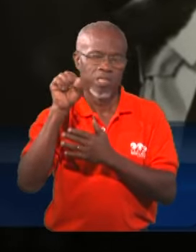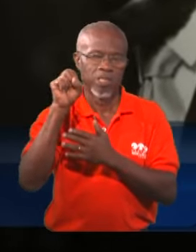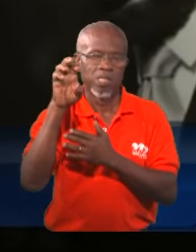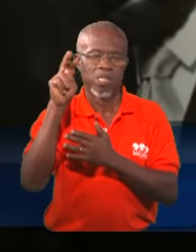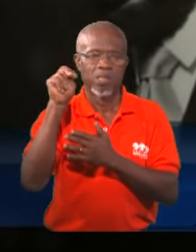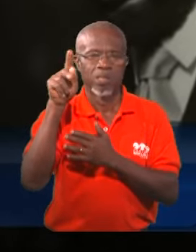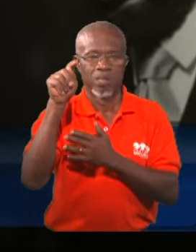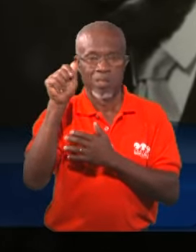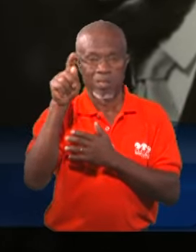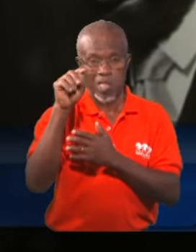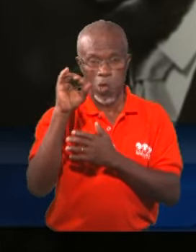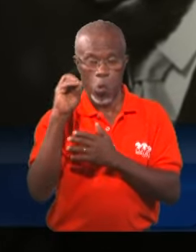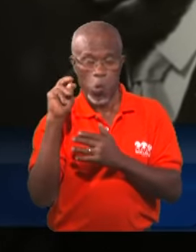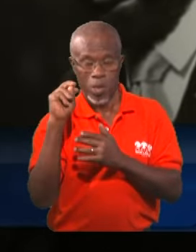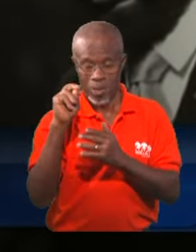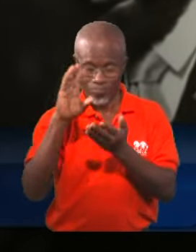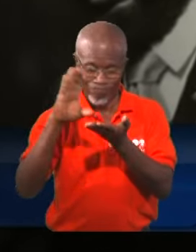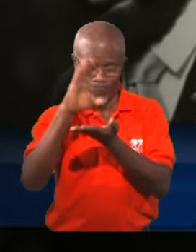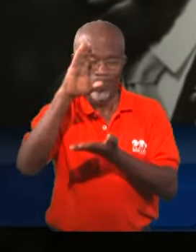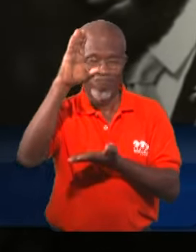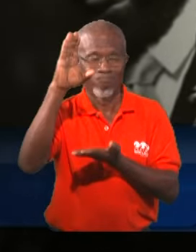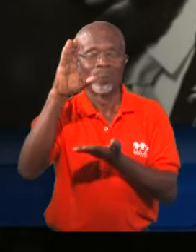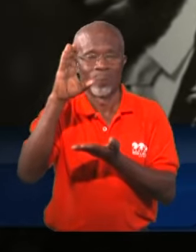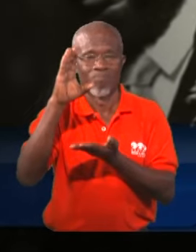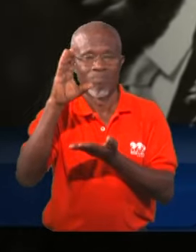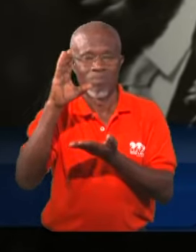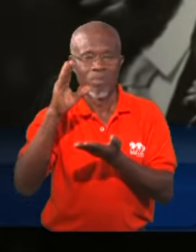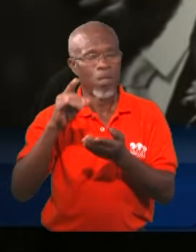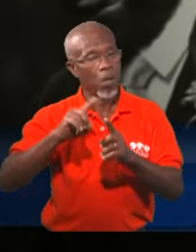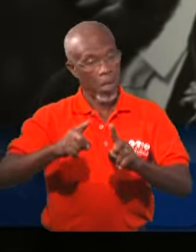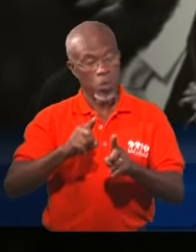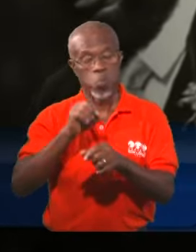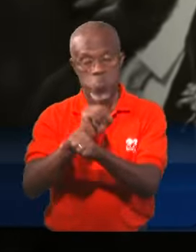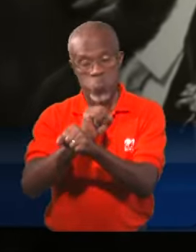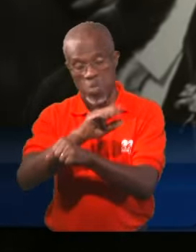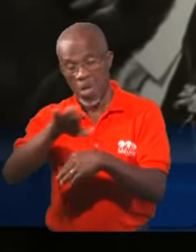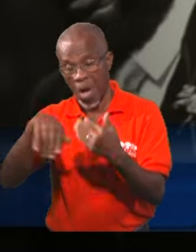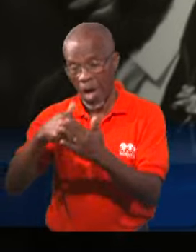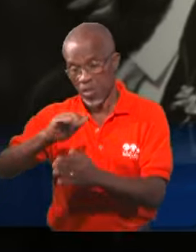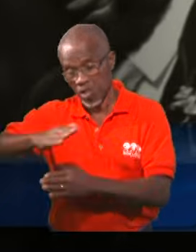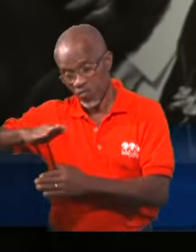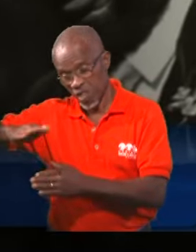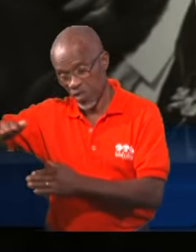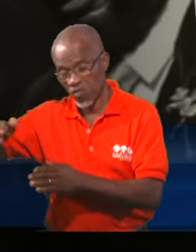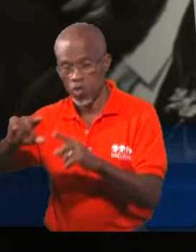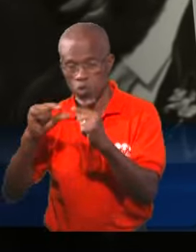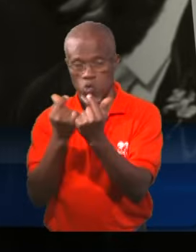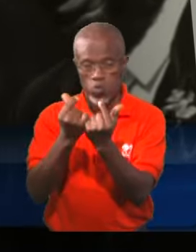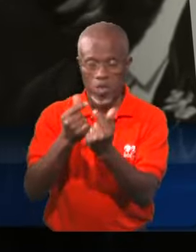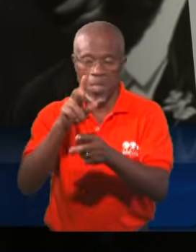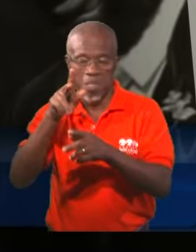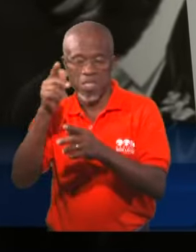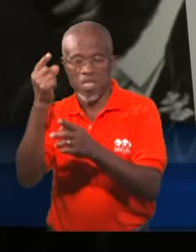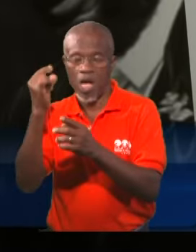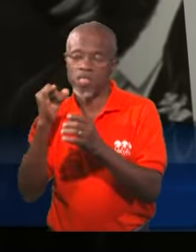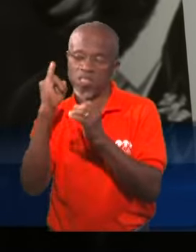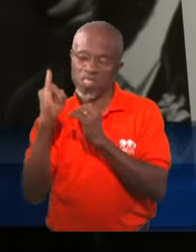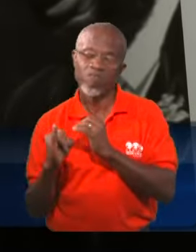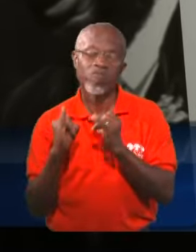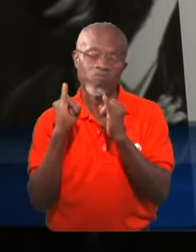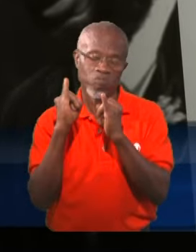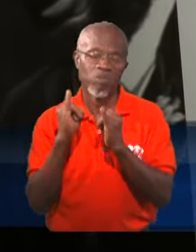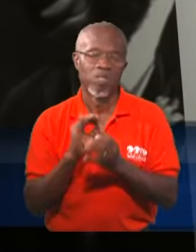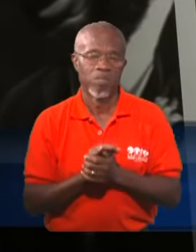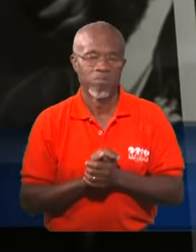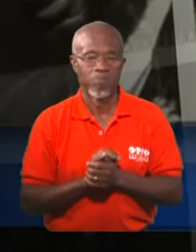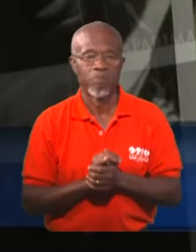several productions by the Marionettes Chorale, the UWI Arts Chorale, Three Canal, and the Trinity Tenors. His family notes in 2008, Living Arts